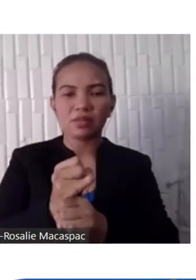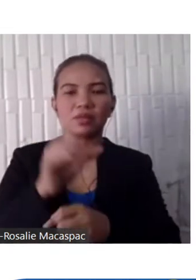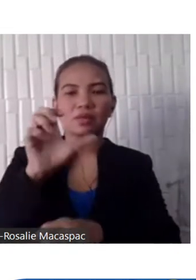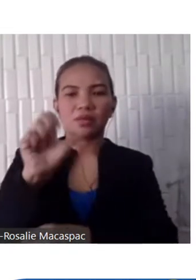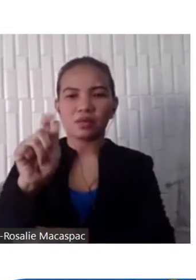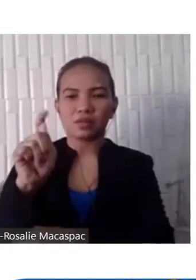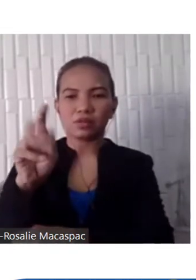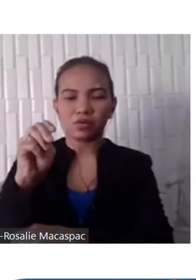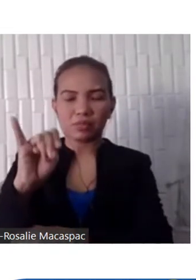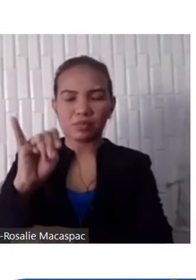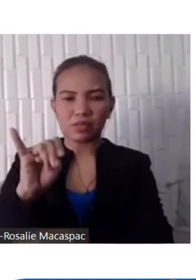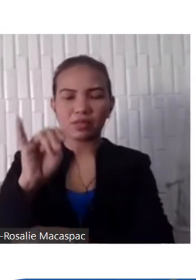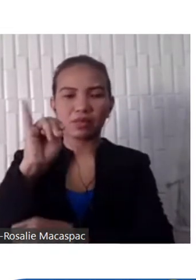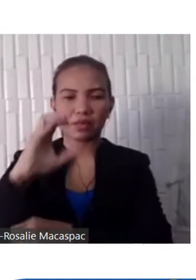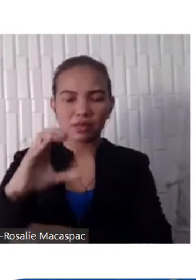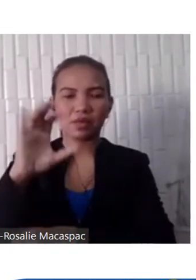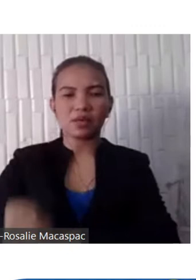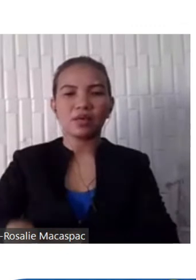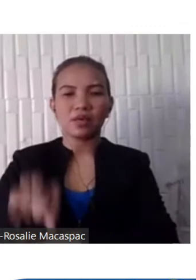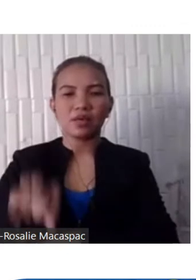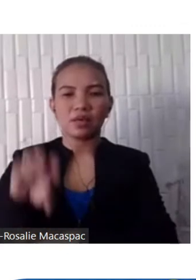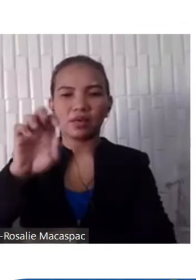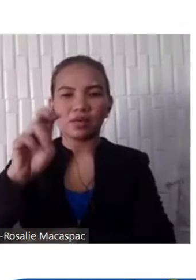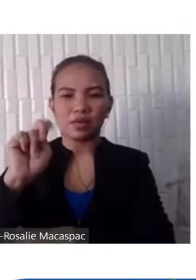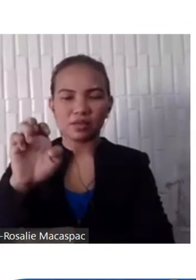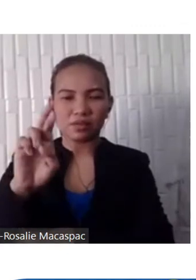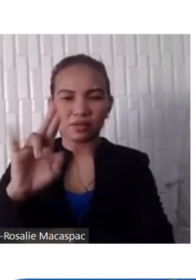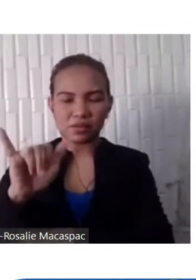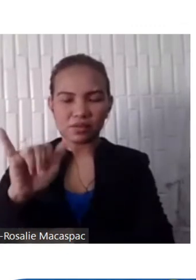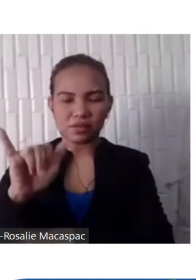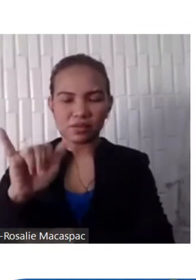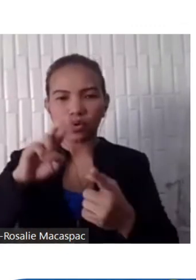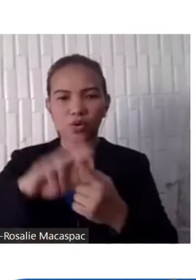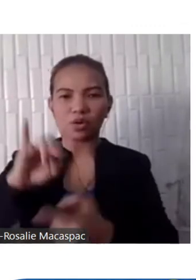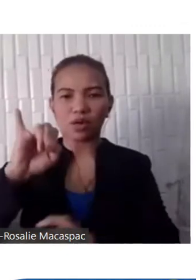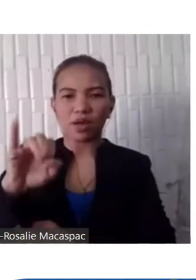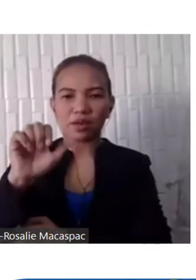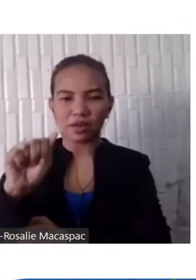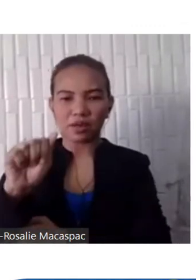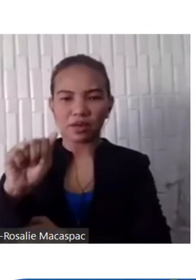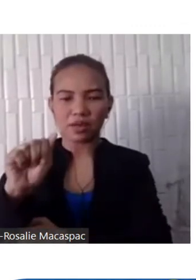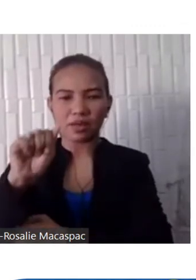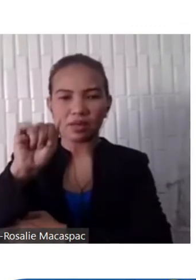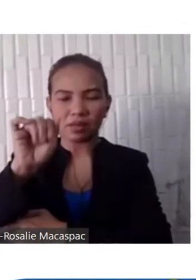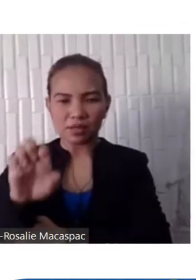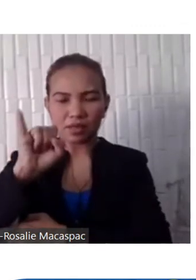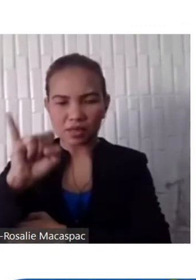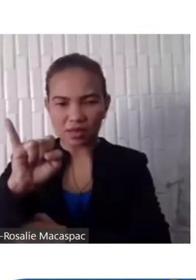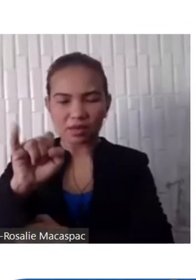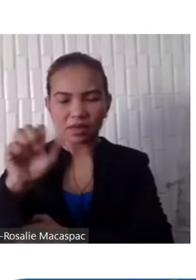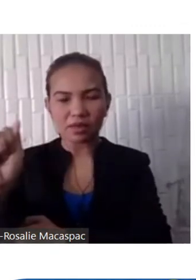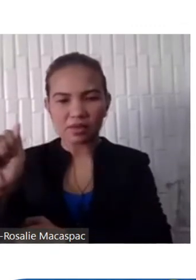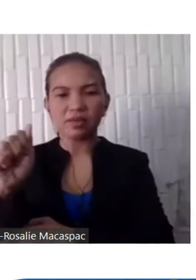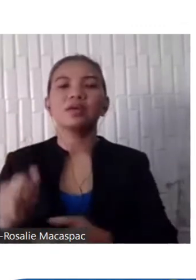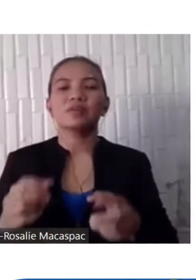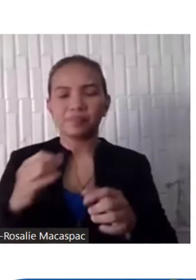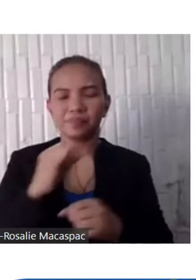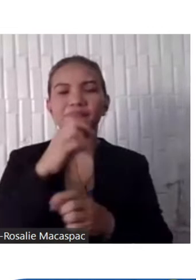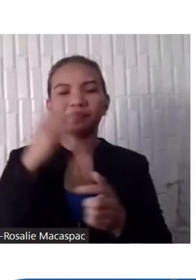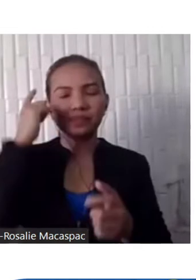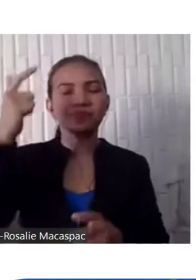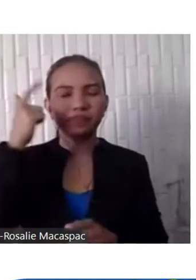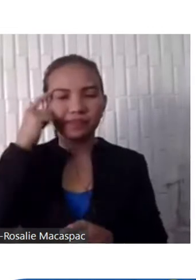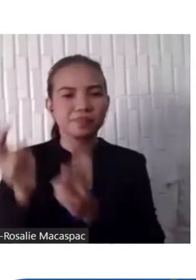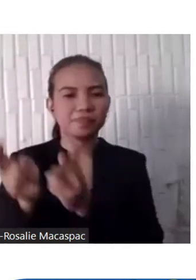Agency or IAEA. So that's PNRI as a government unit. Pero para lang